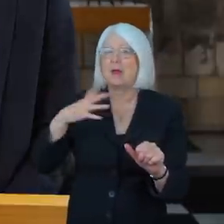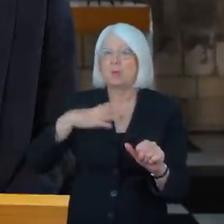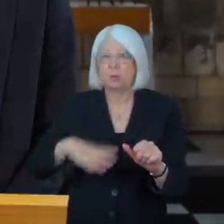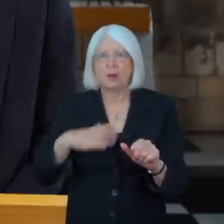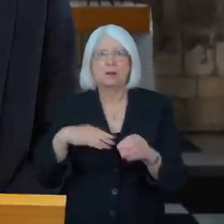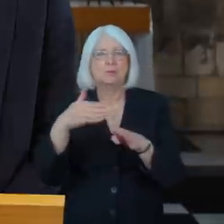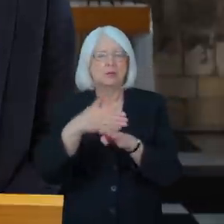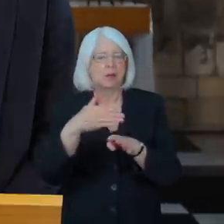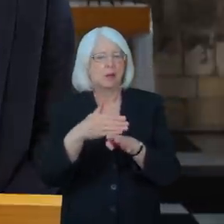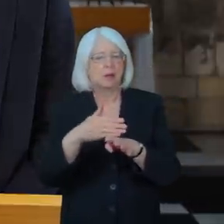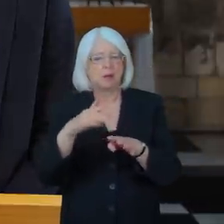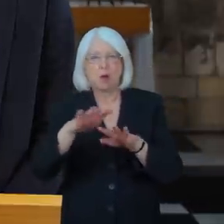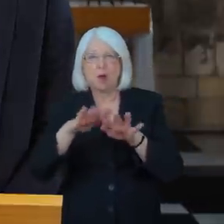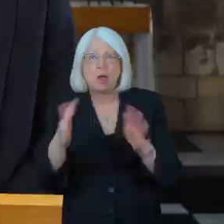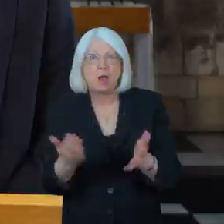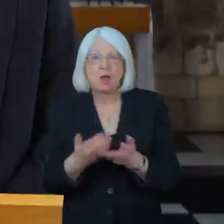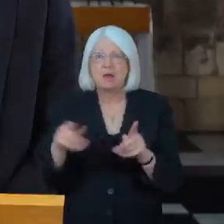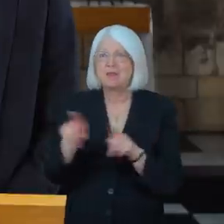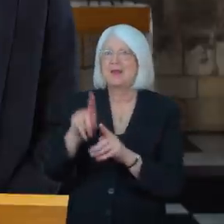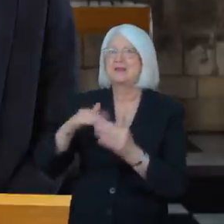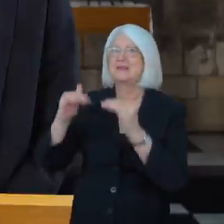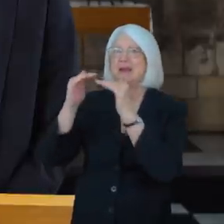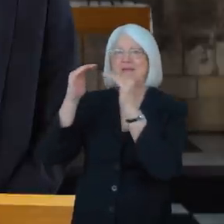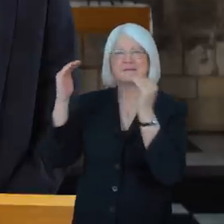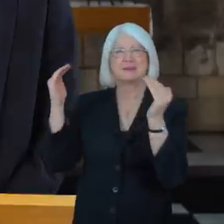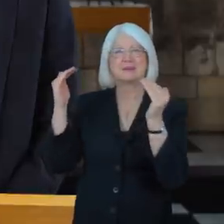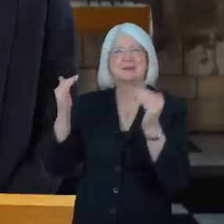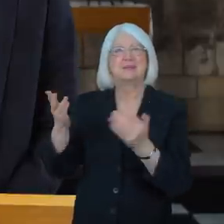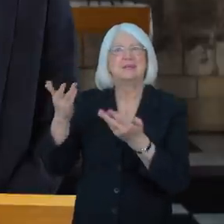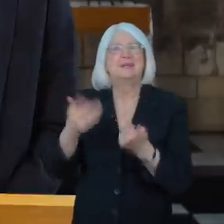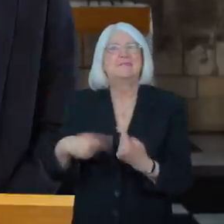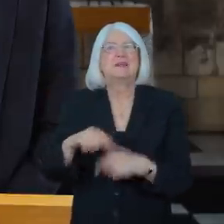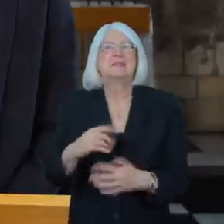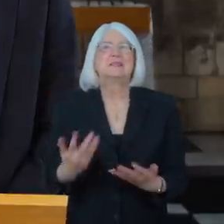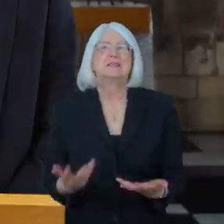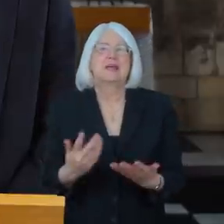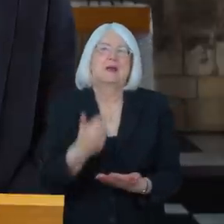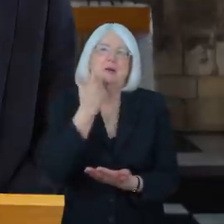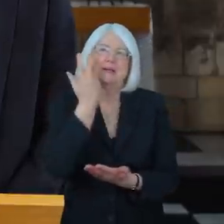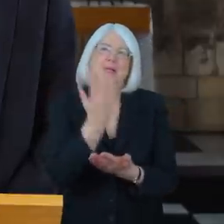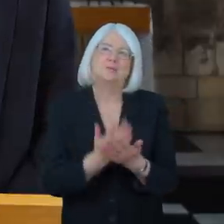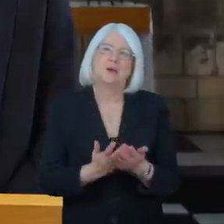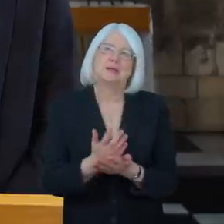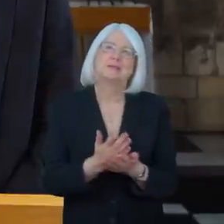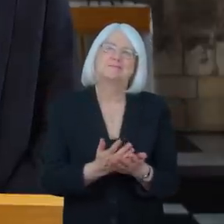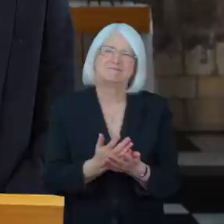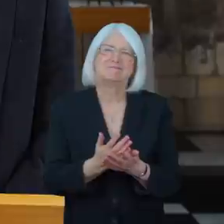thy will be done, on earth as it is in heaven. Give us this day our daily